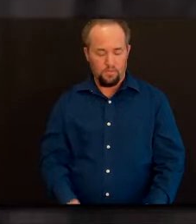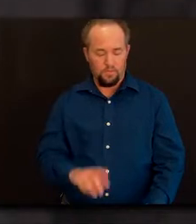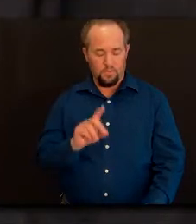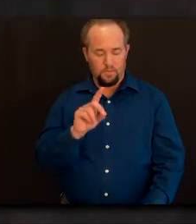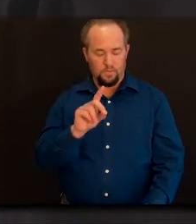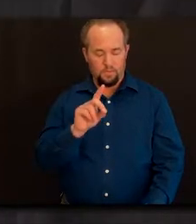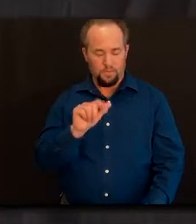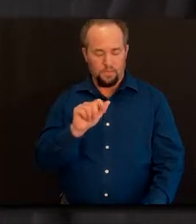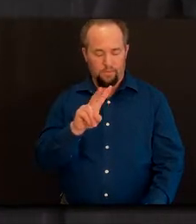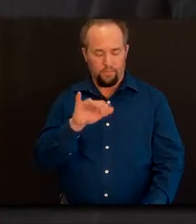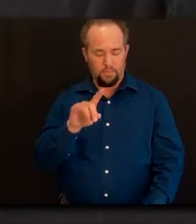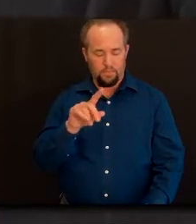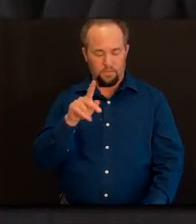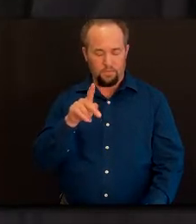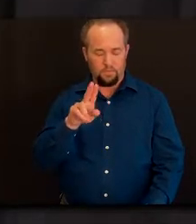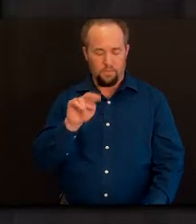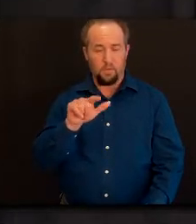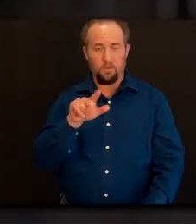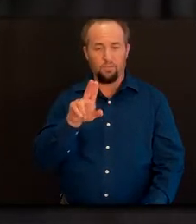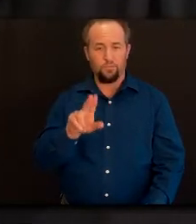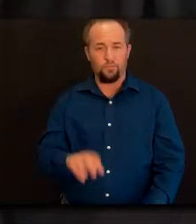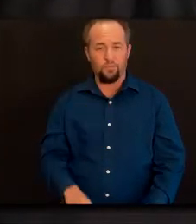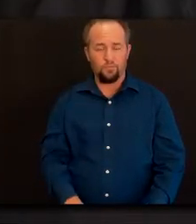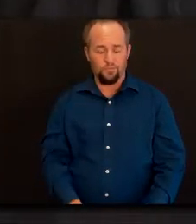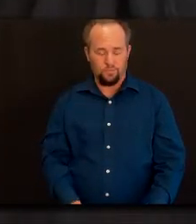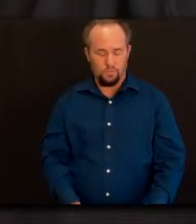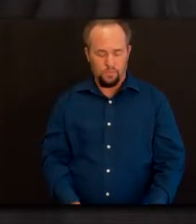David Kamani Kongo.